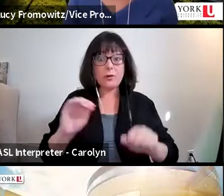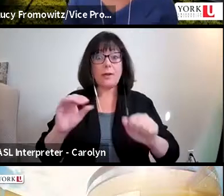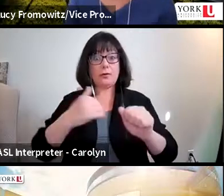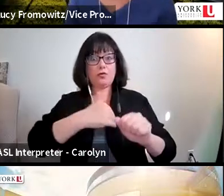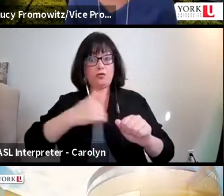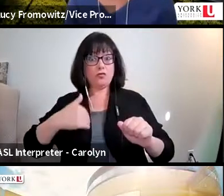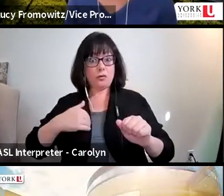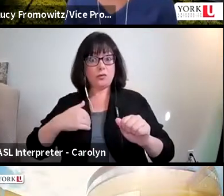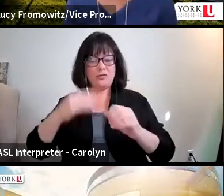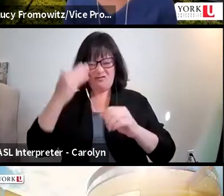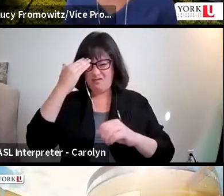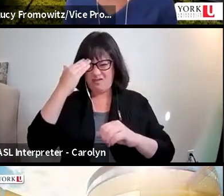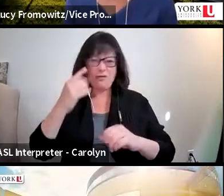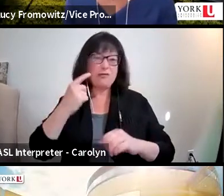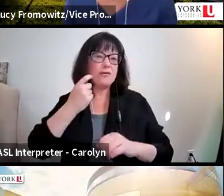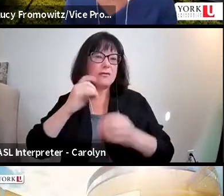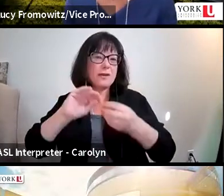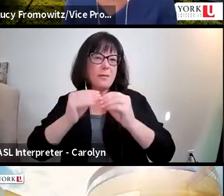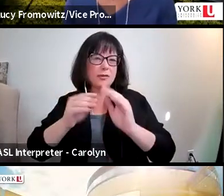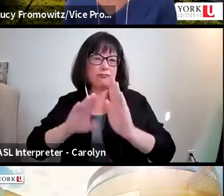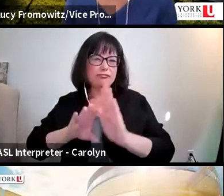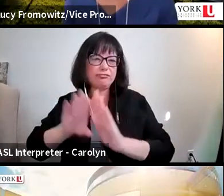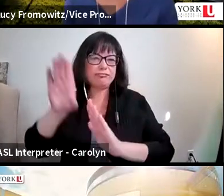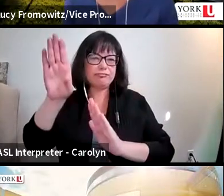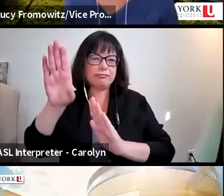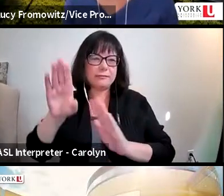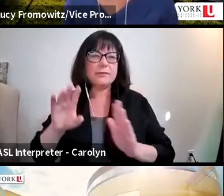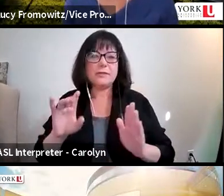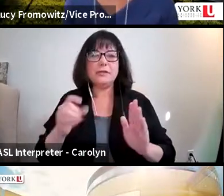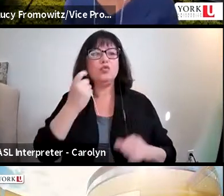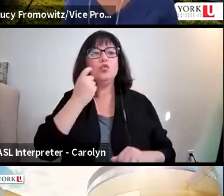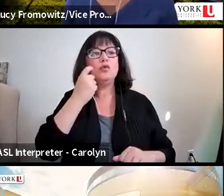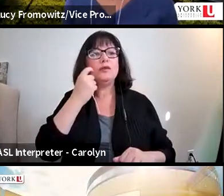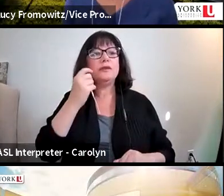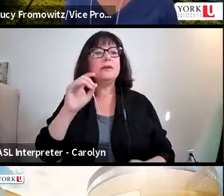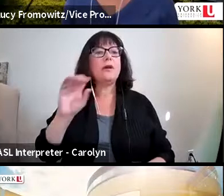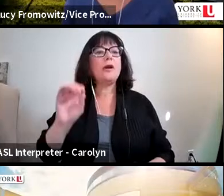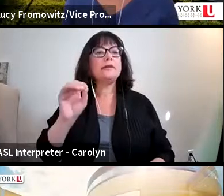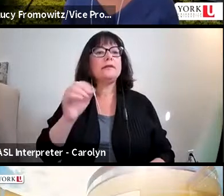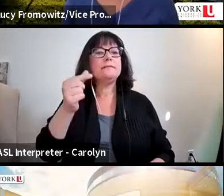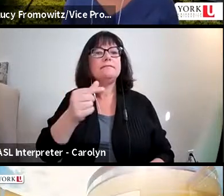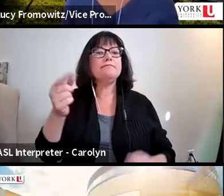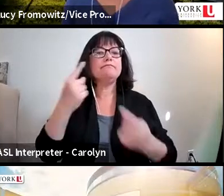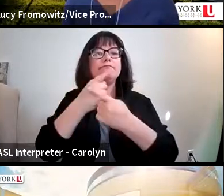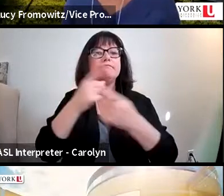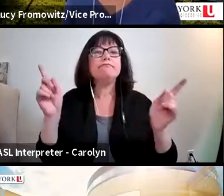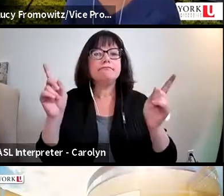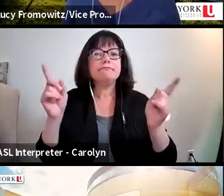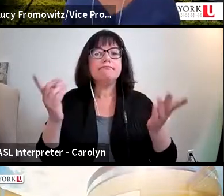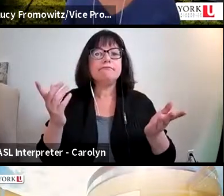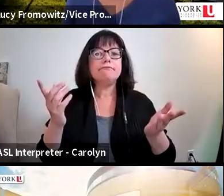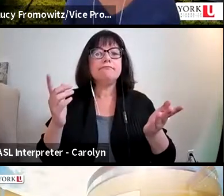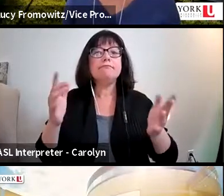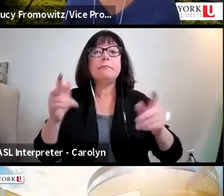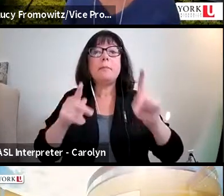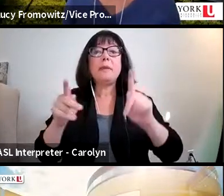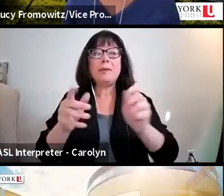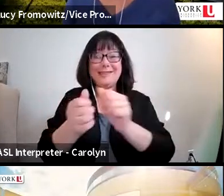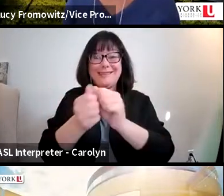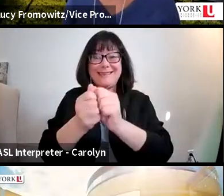province recently made the decision to restrict the number of individuals who could be brought